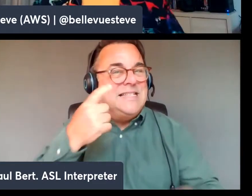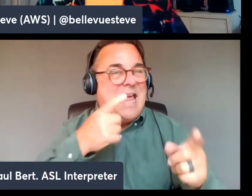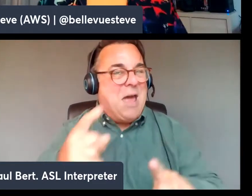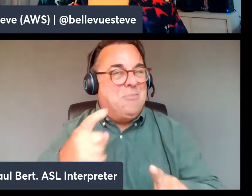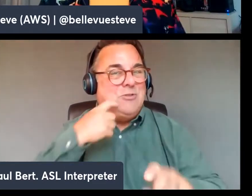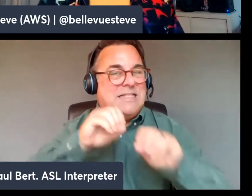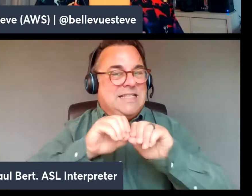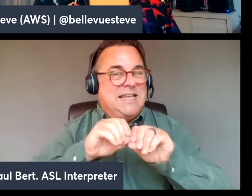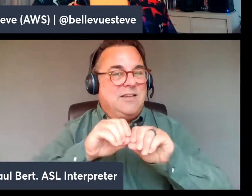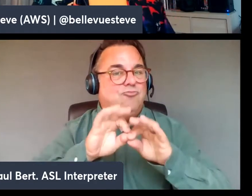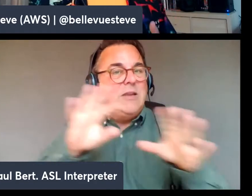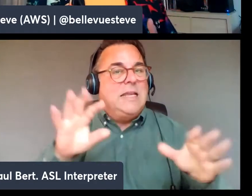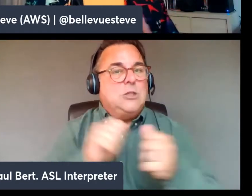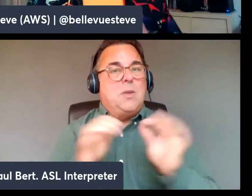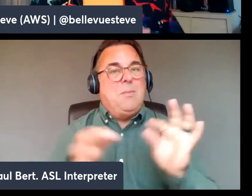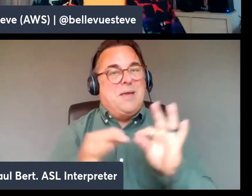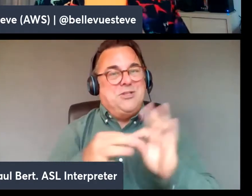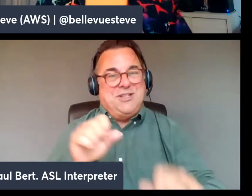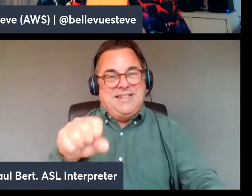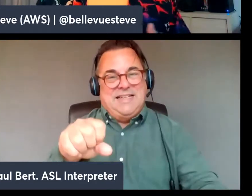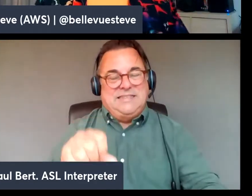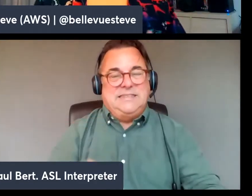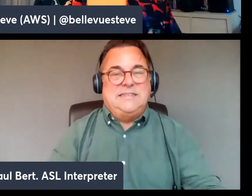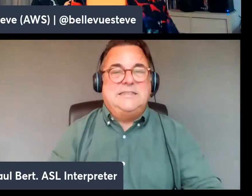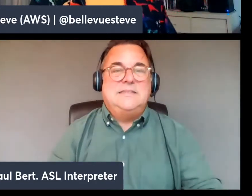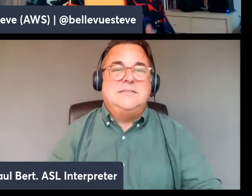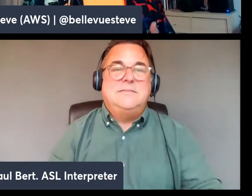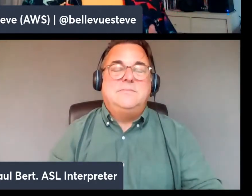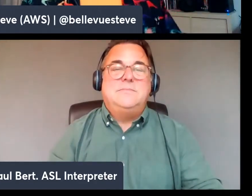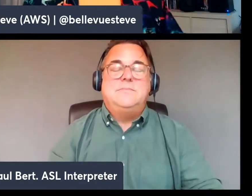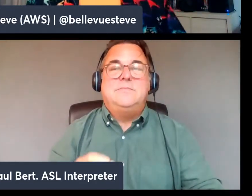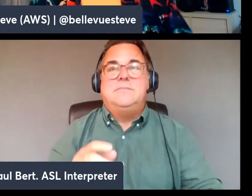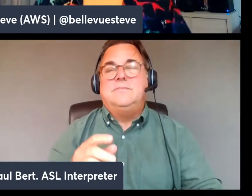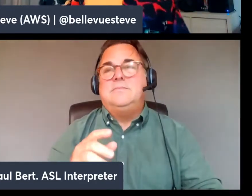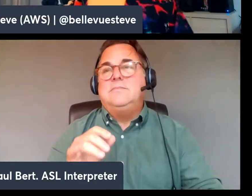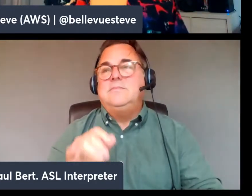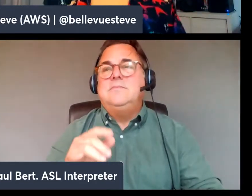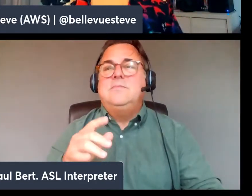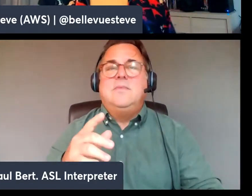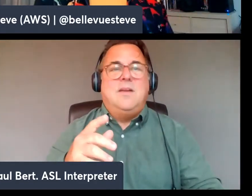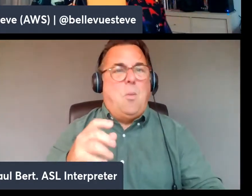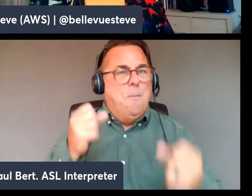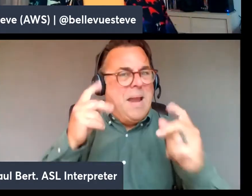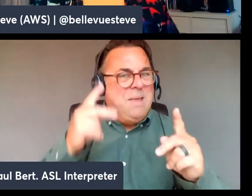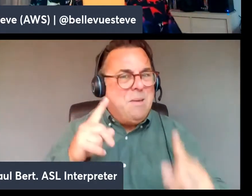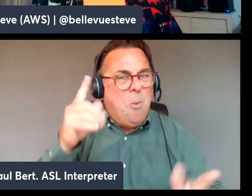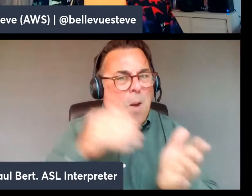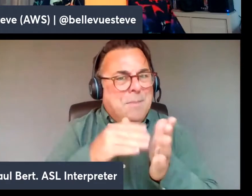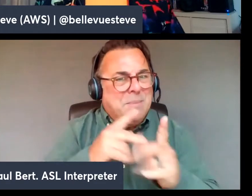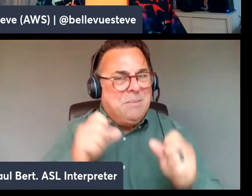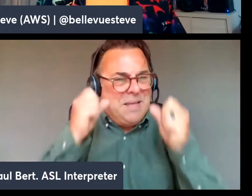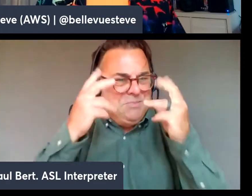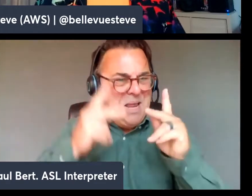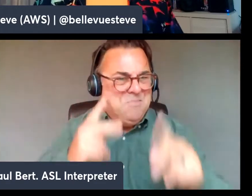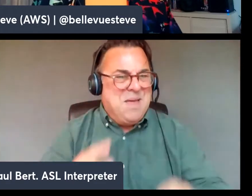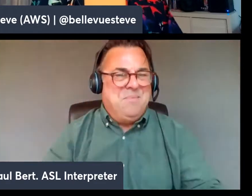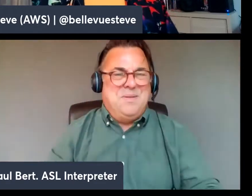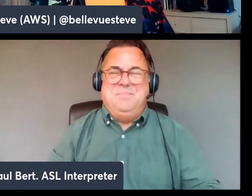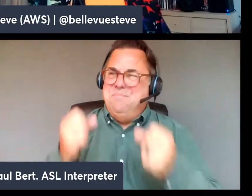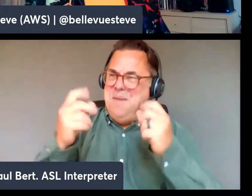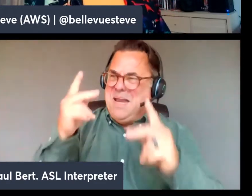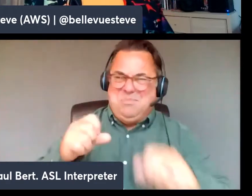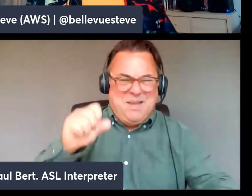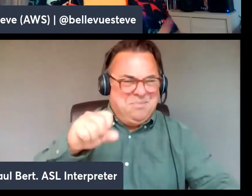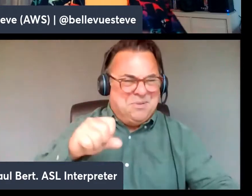release with our messaging feature. Yep. From all heck. That's a lot of users. That's a lot of users. That is a lot of